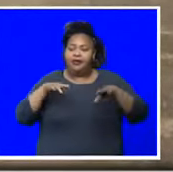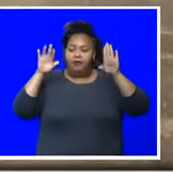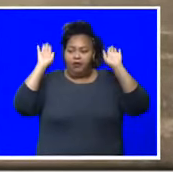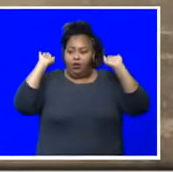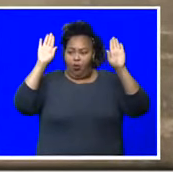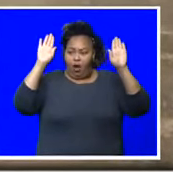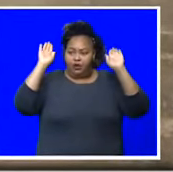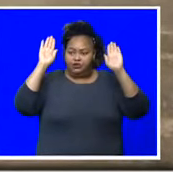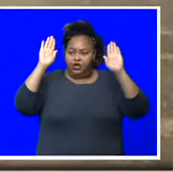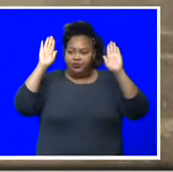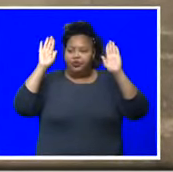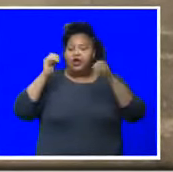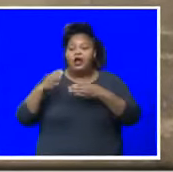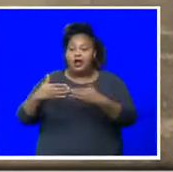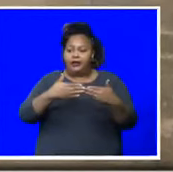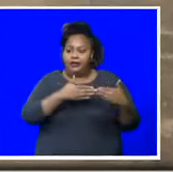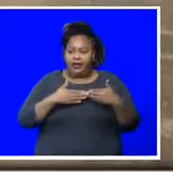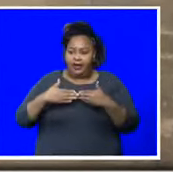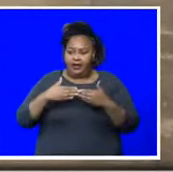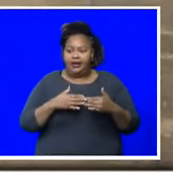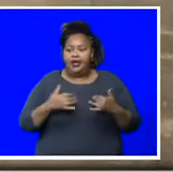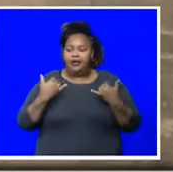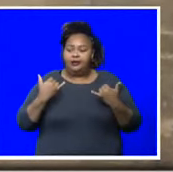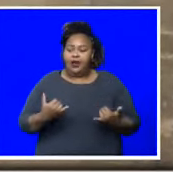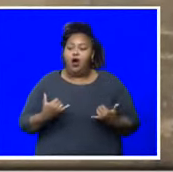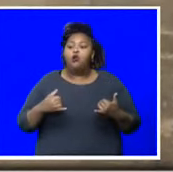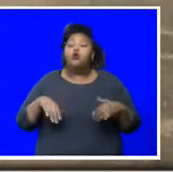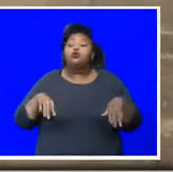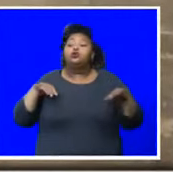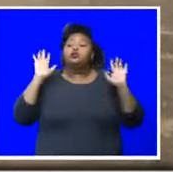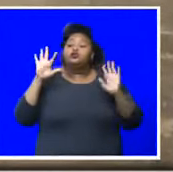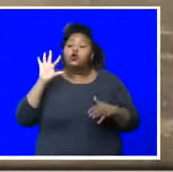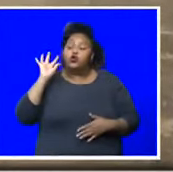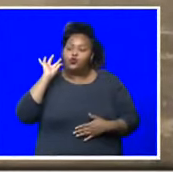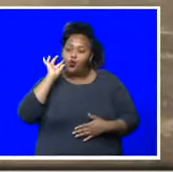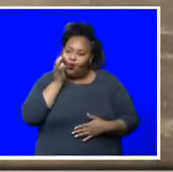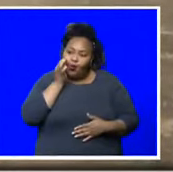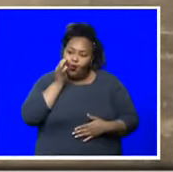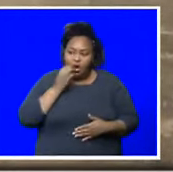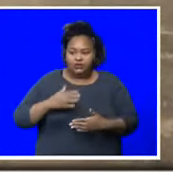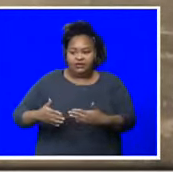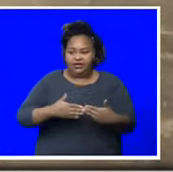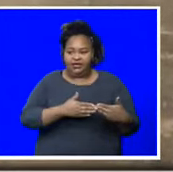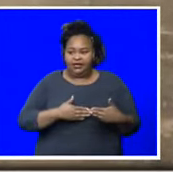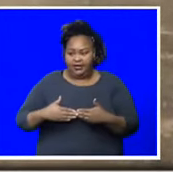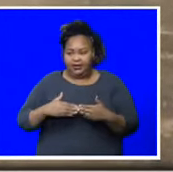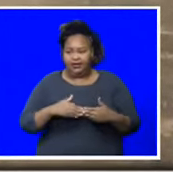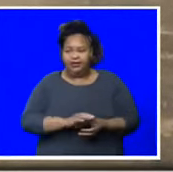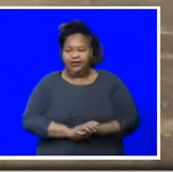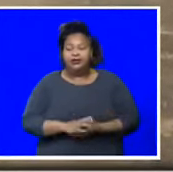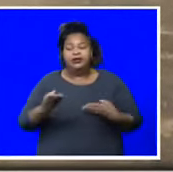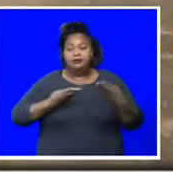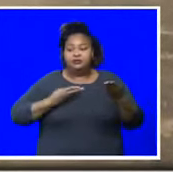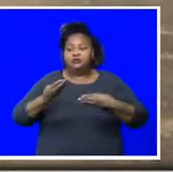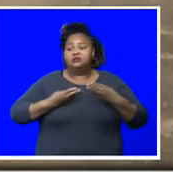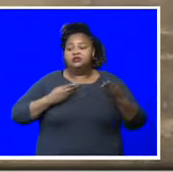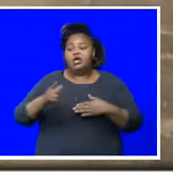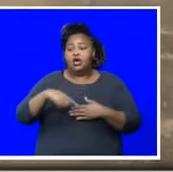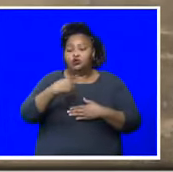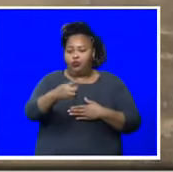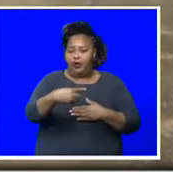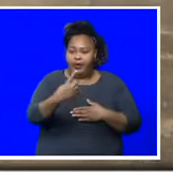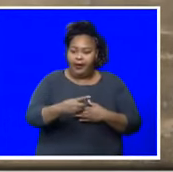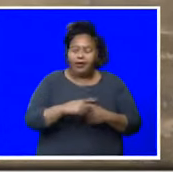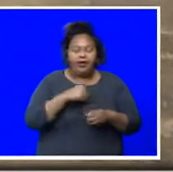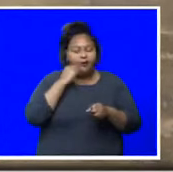ngichubeke ngento etinyosi, so sengimfuyi wetinyosi mnanyana. Ebhizinisini kuyasebenteka ngento engakacamba